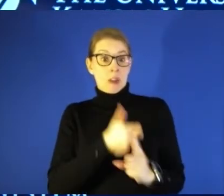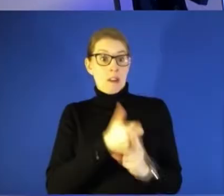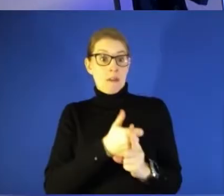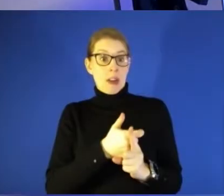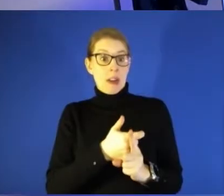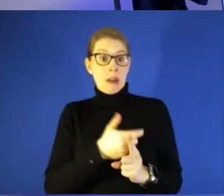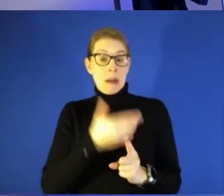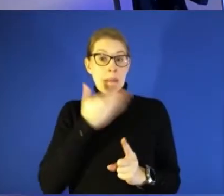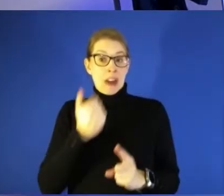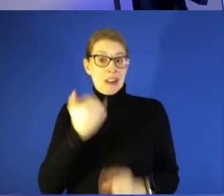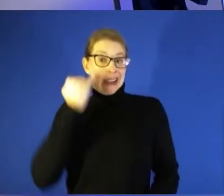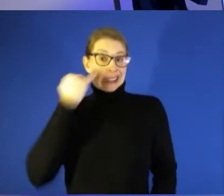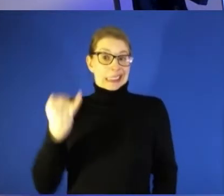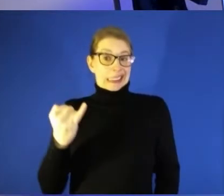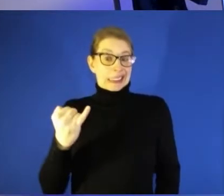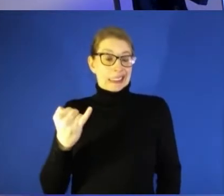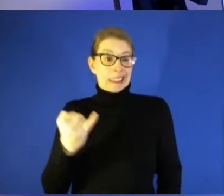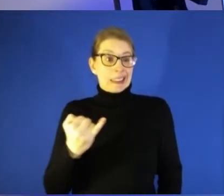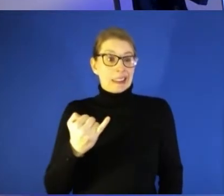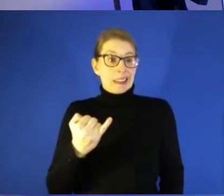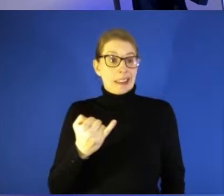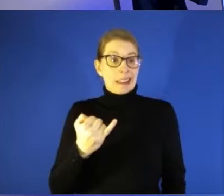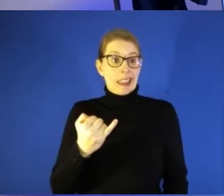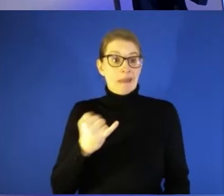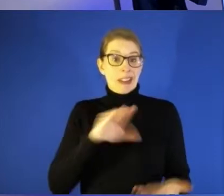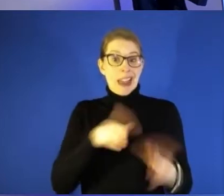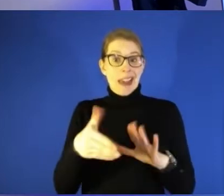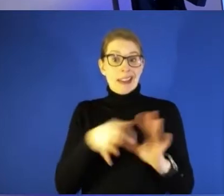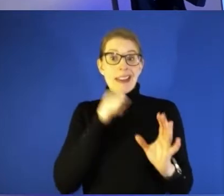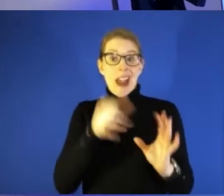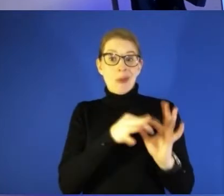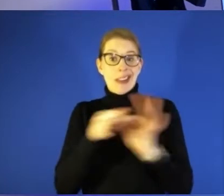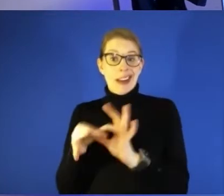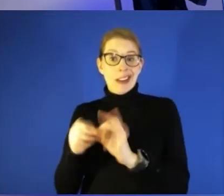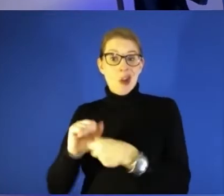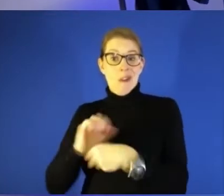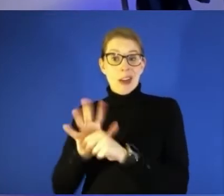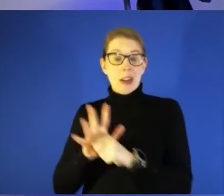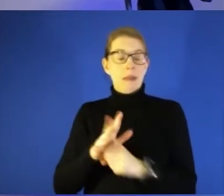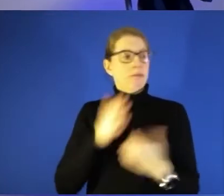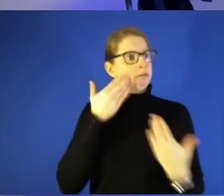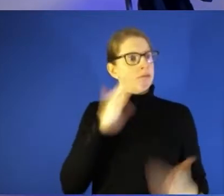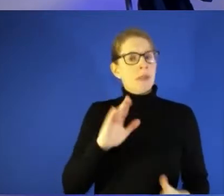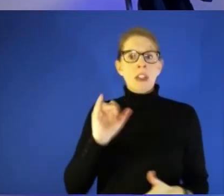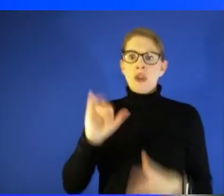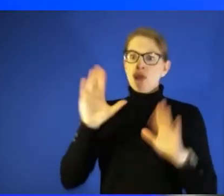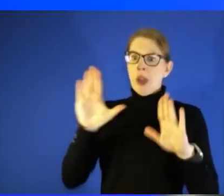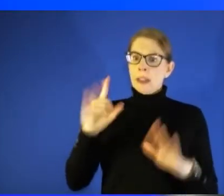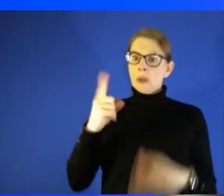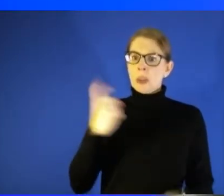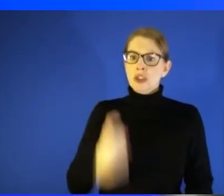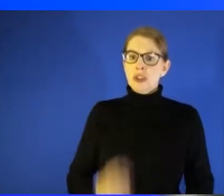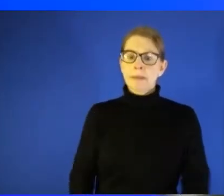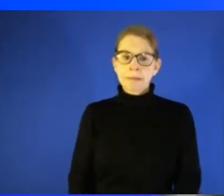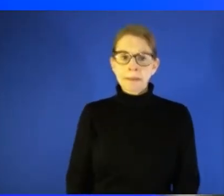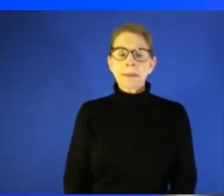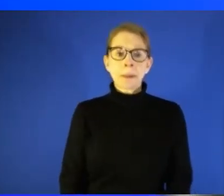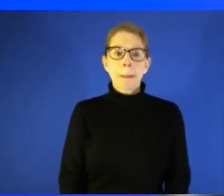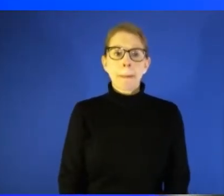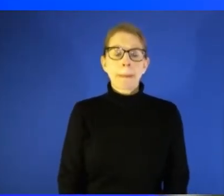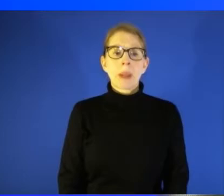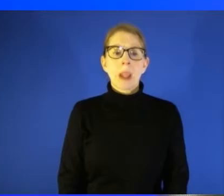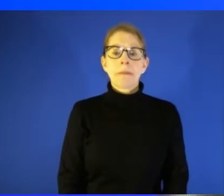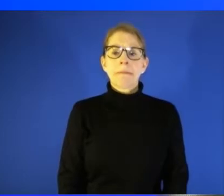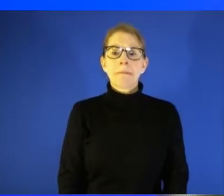that. Yeah, I don't know off the top of my head. I think that's a great question. We look at